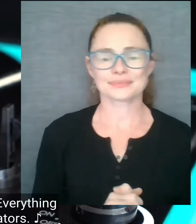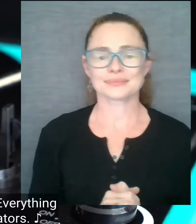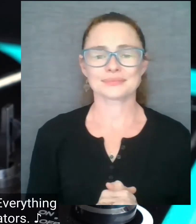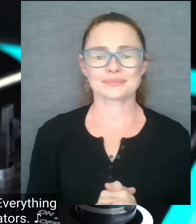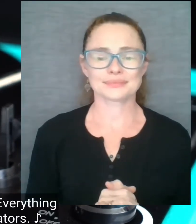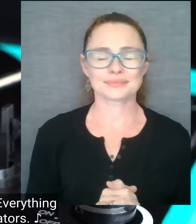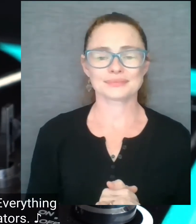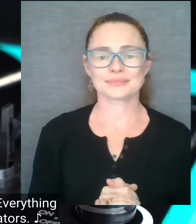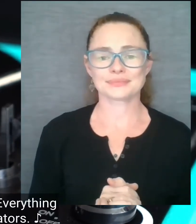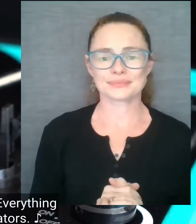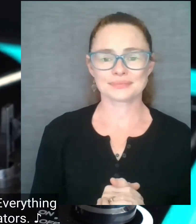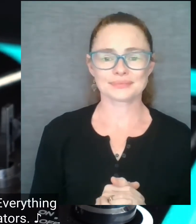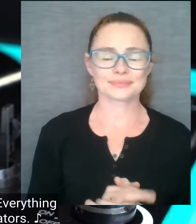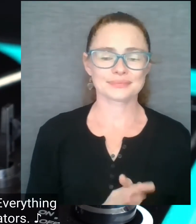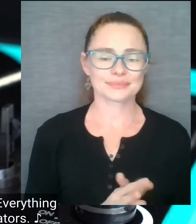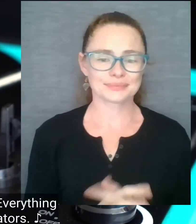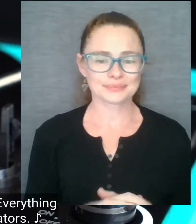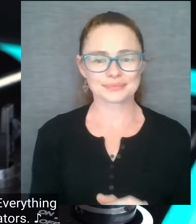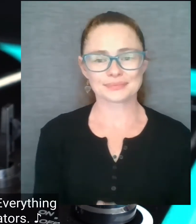Whalar watching.